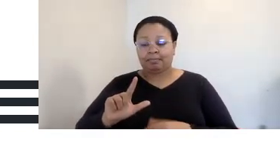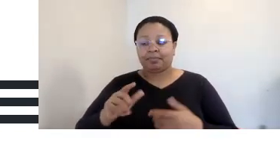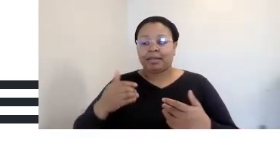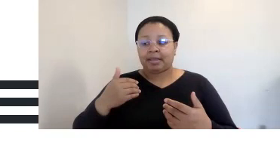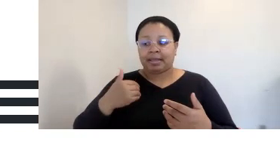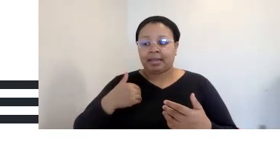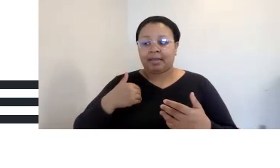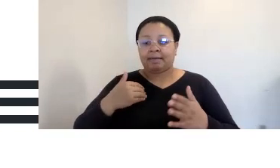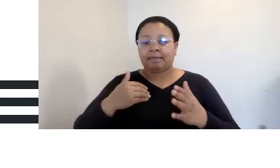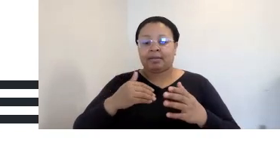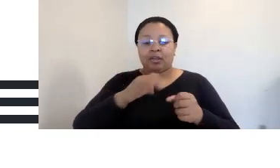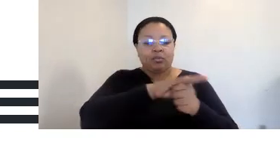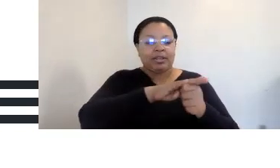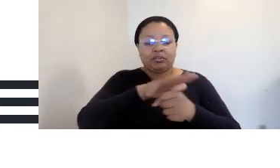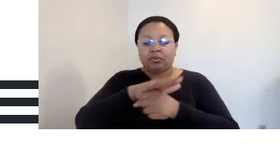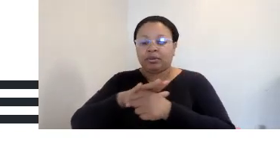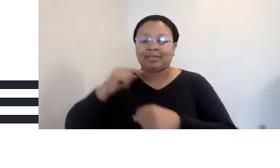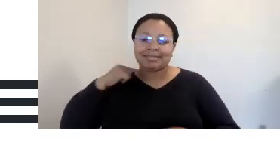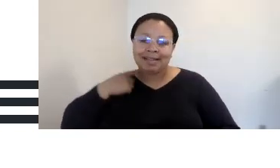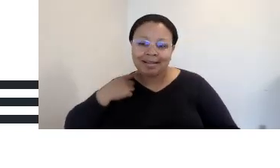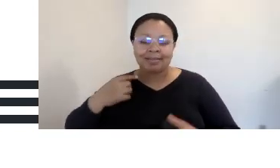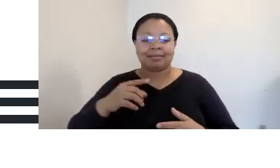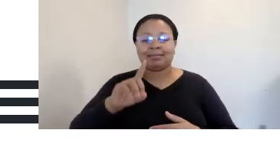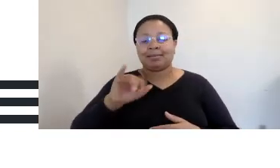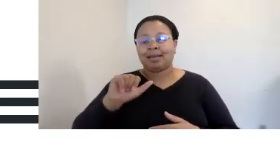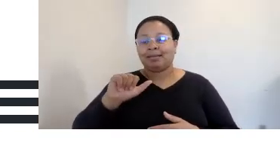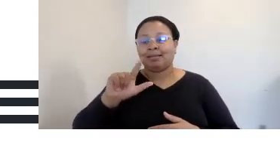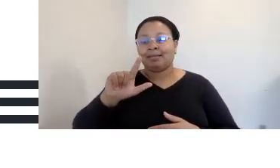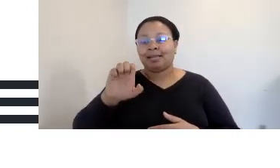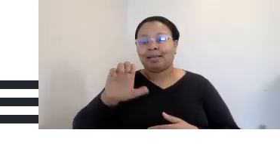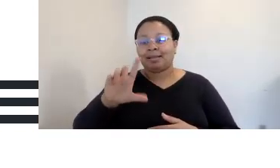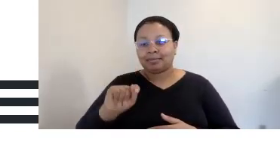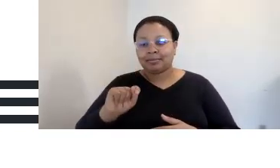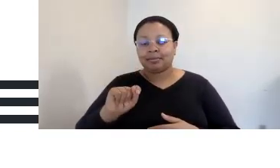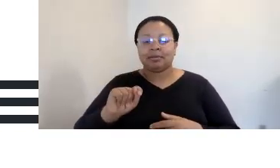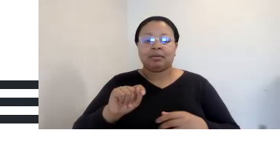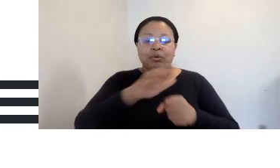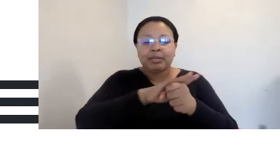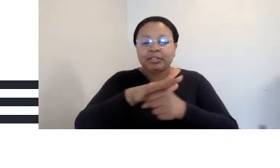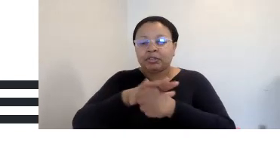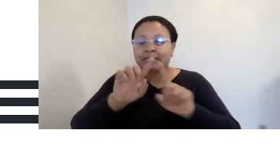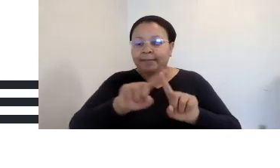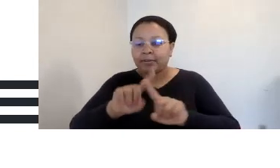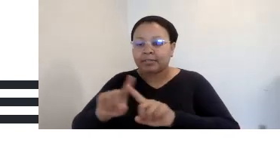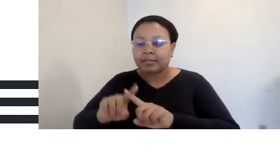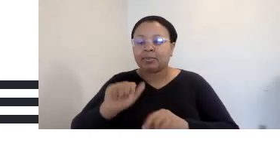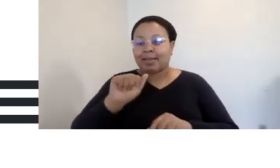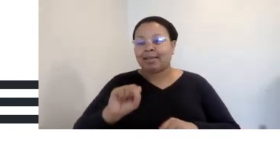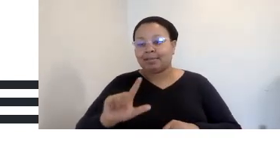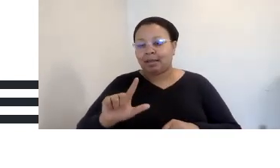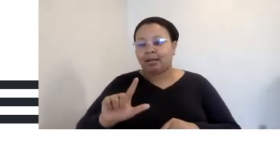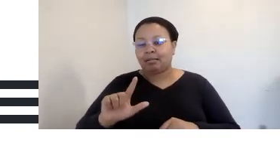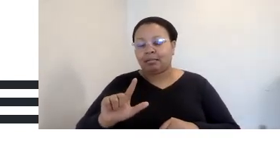are often regional dialects or regional differences when you're communicating through ASL.